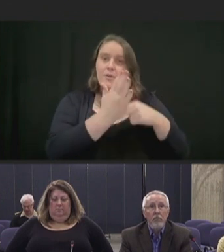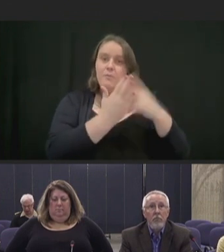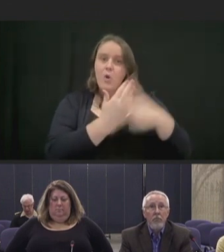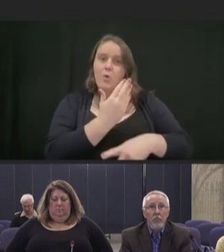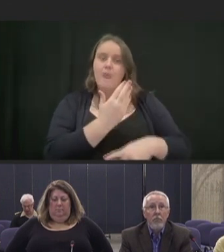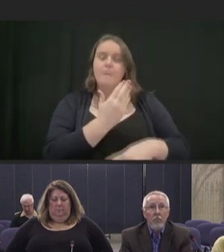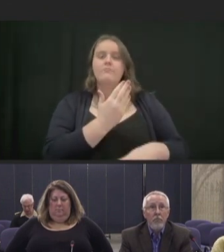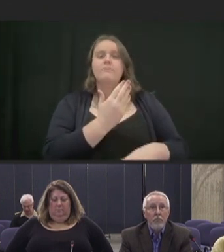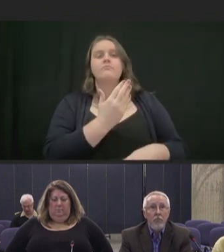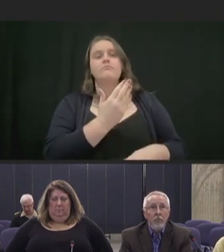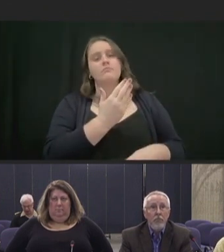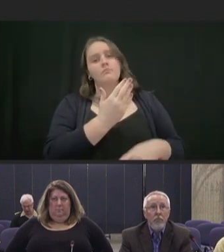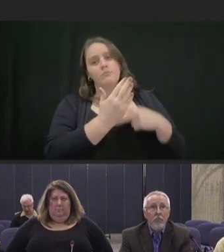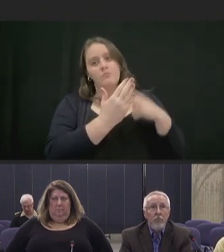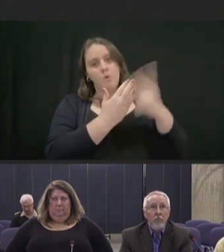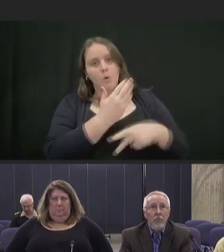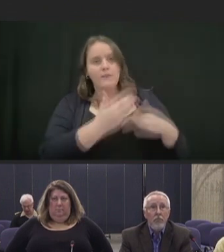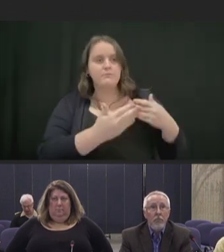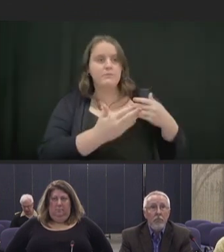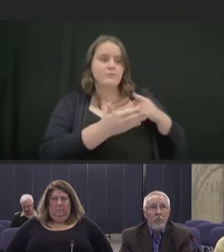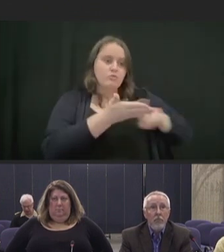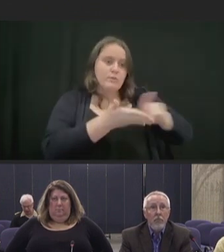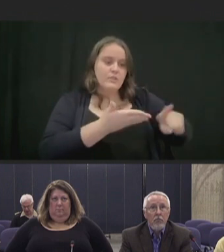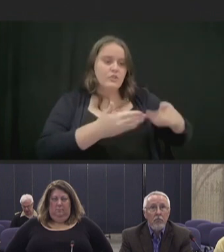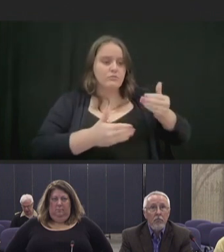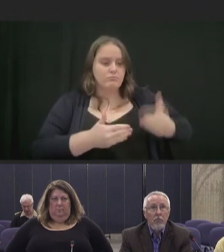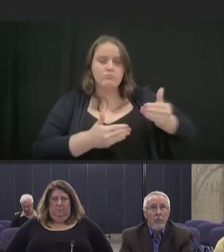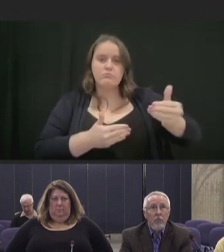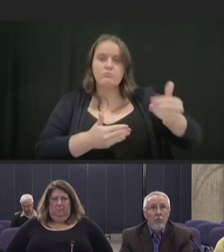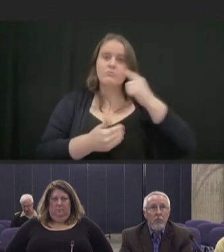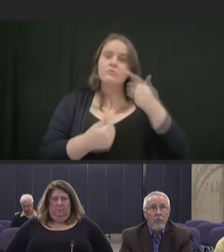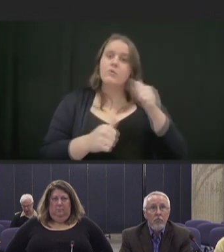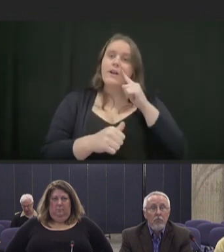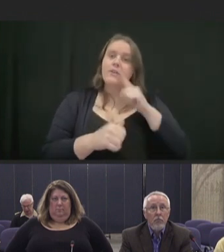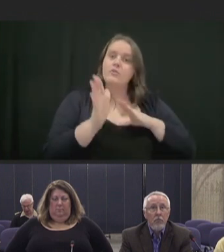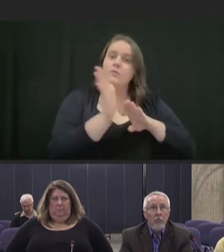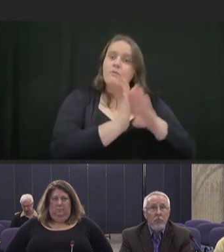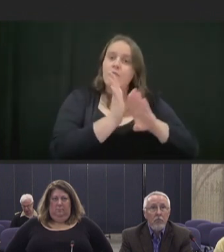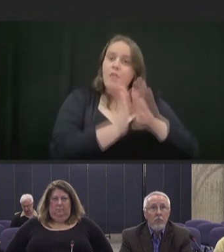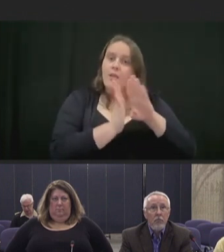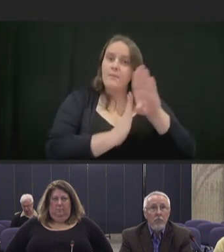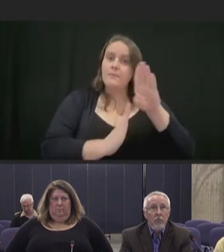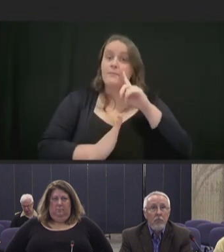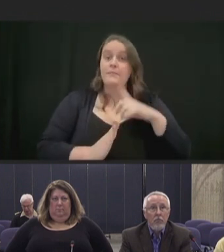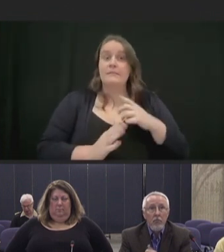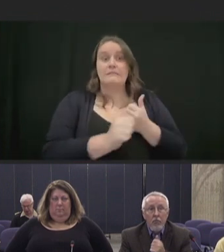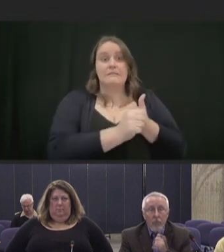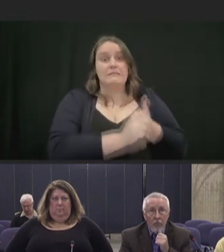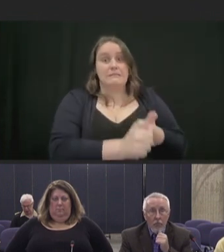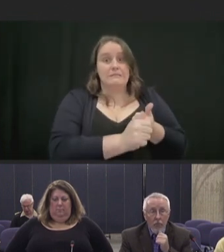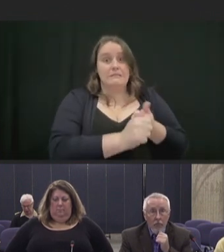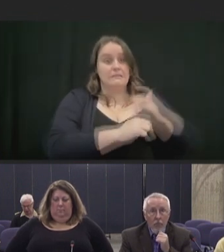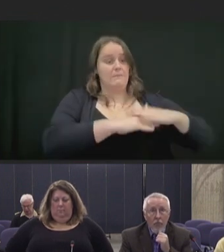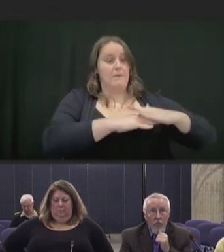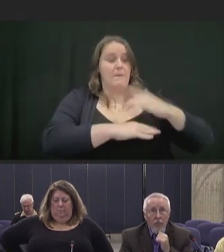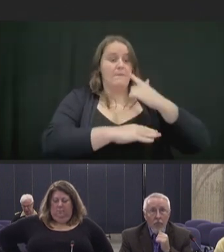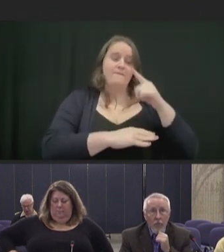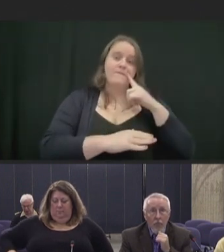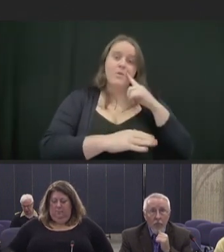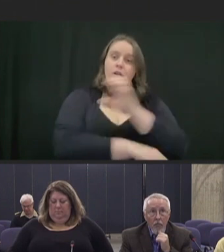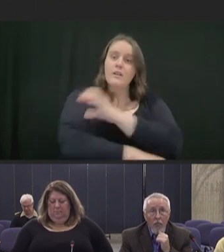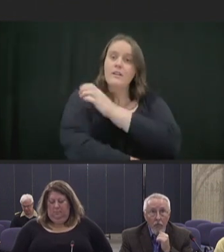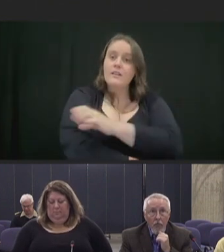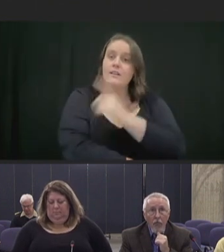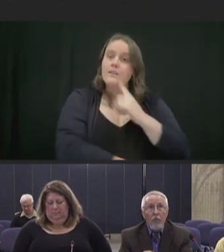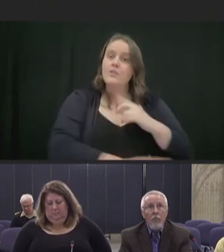are focused on developing as rapidly as clinical trial rules allow an iterative process of